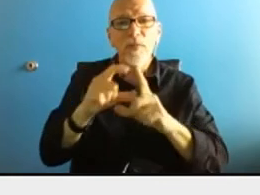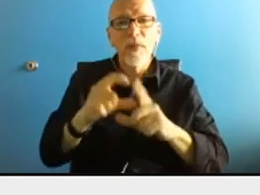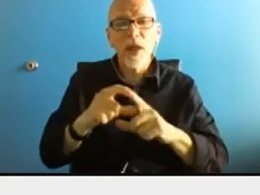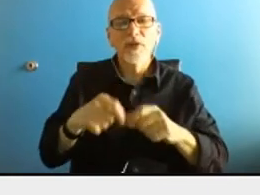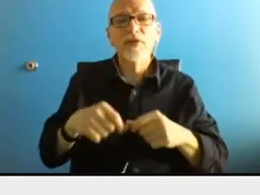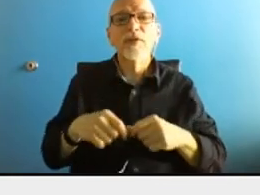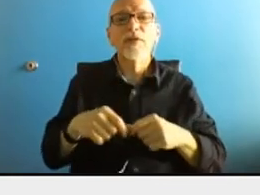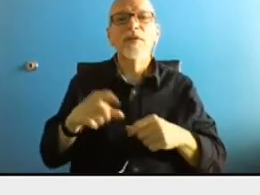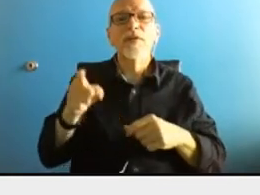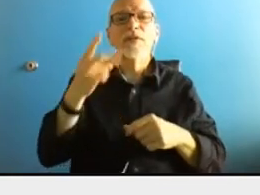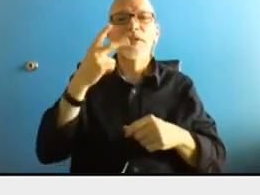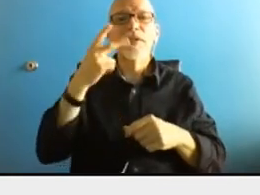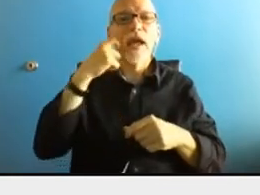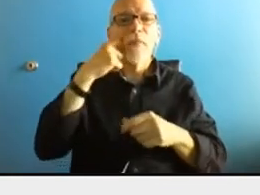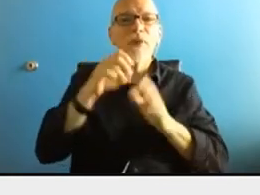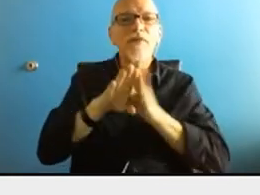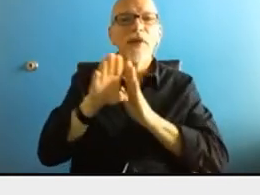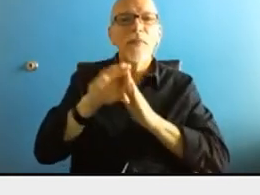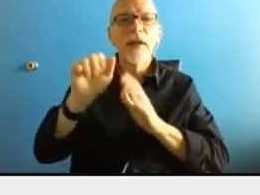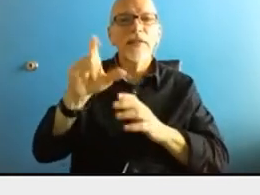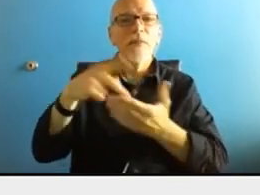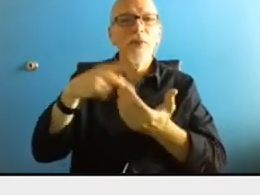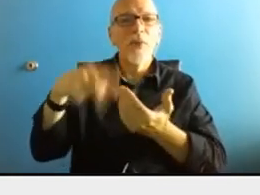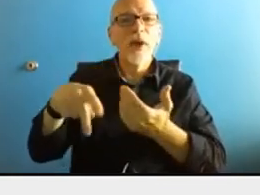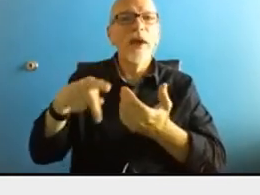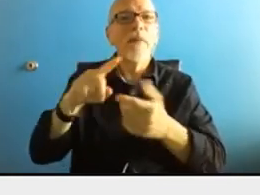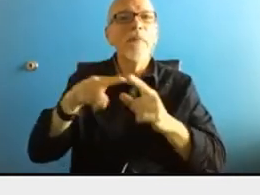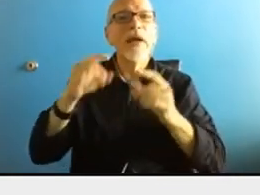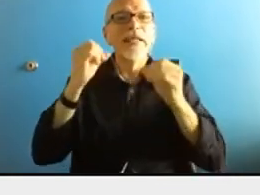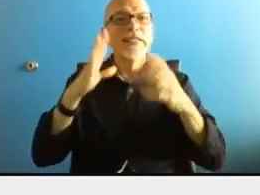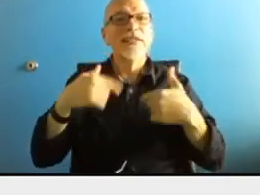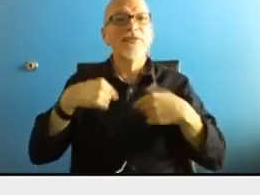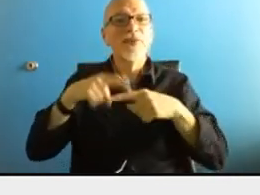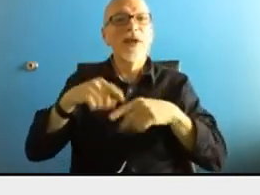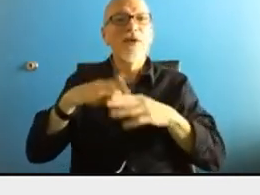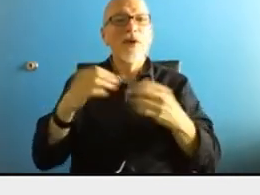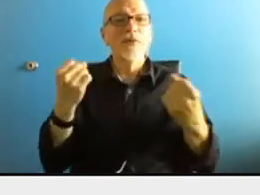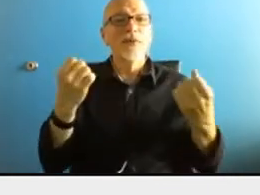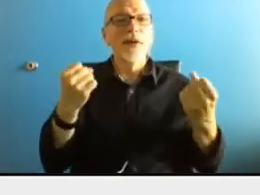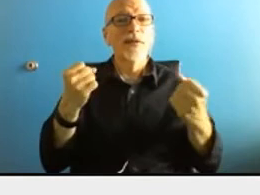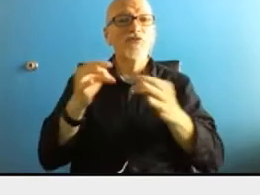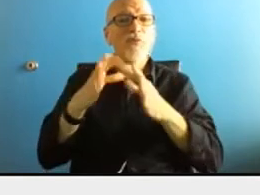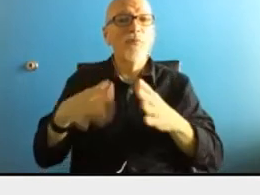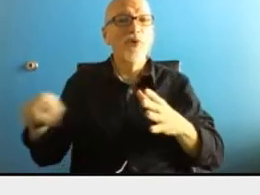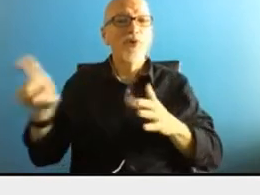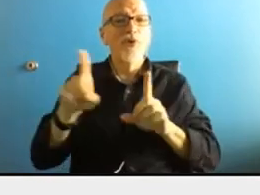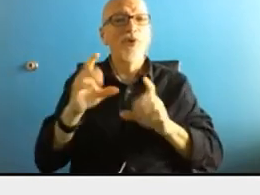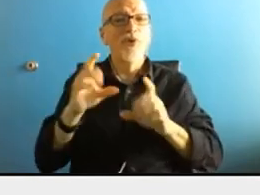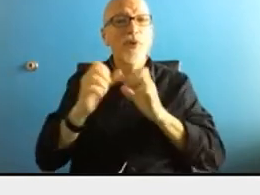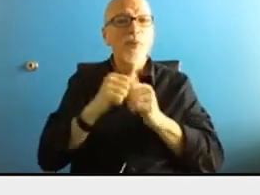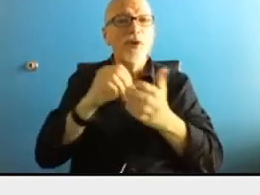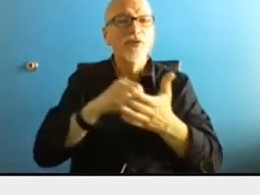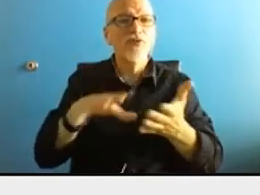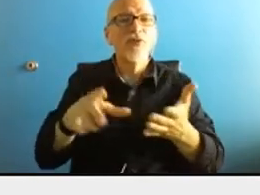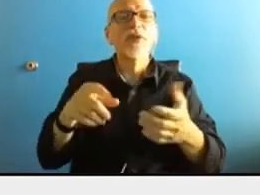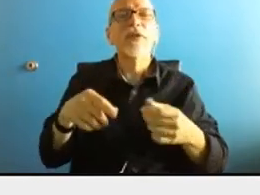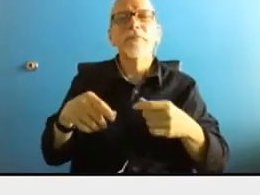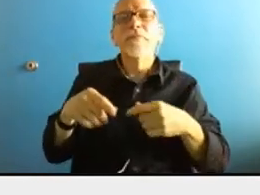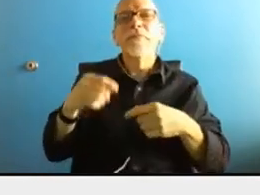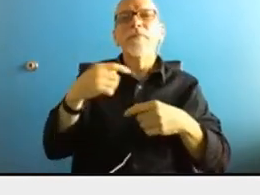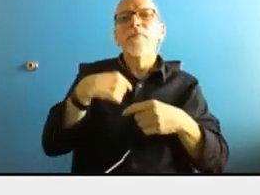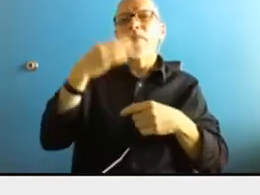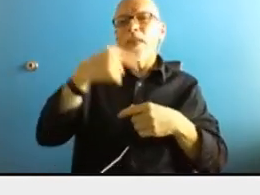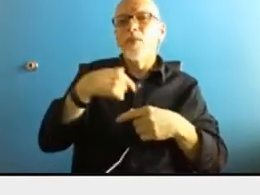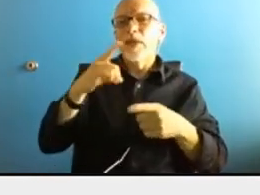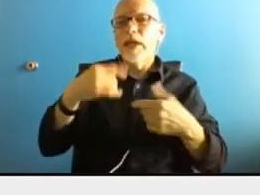seen Apple develop an ASL program, but as a teacher who relies on sign language interpreters to communicate with our students. And I know that we actually had the privilege